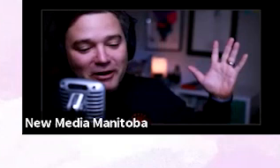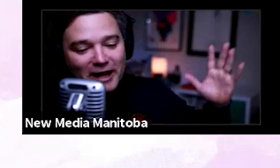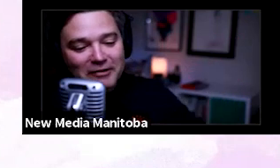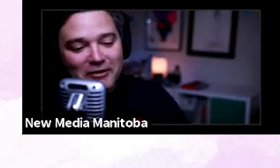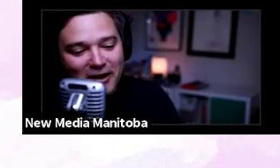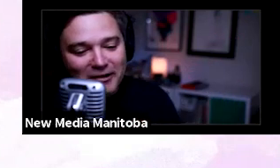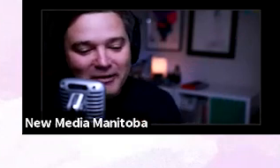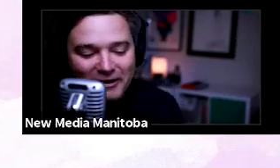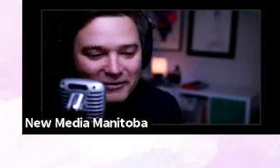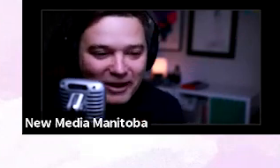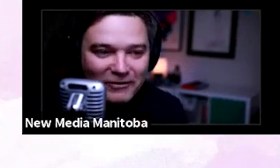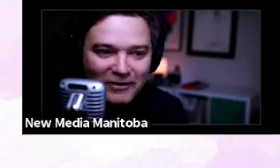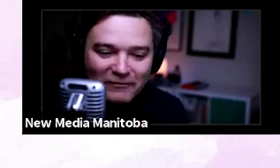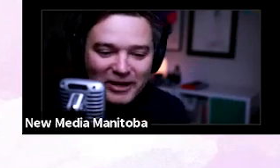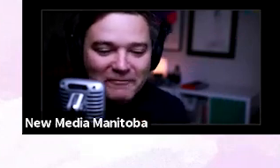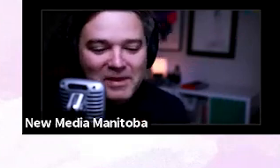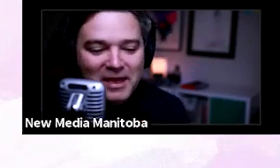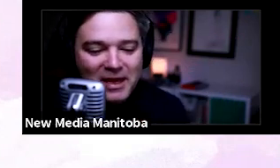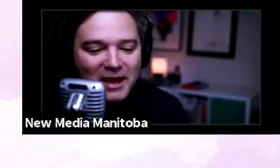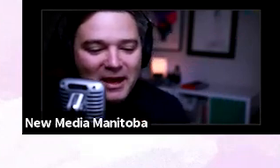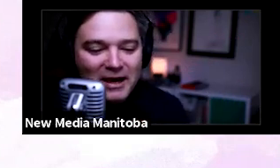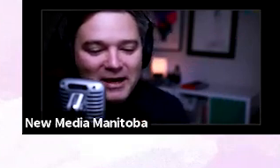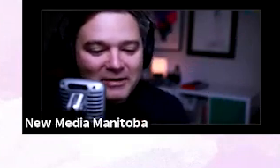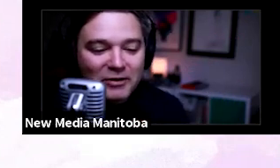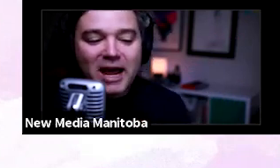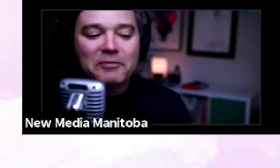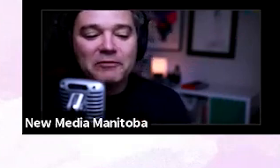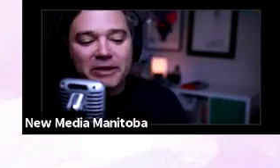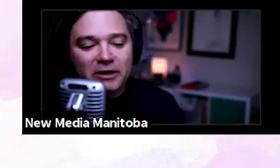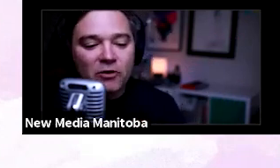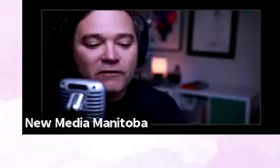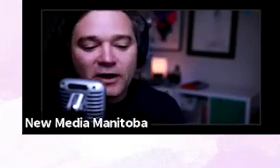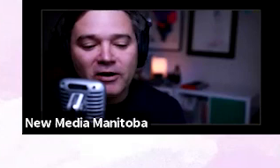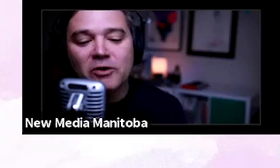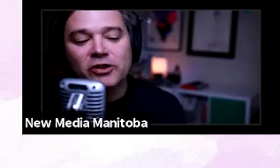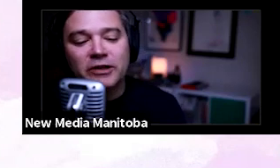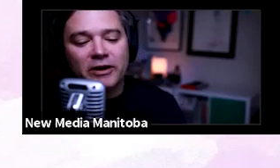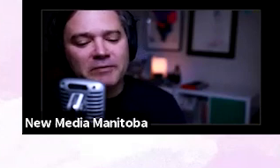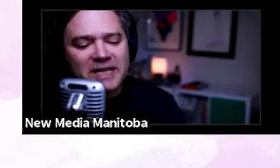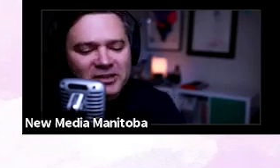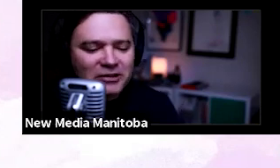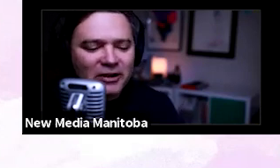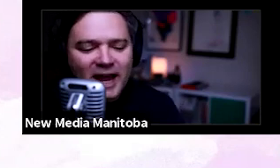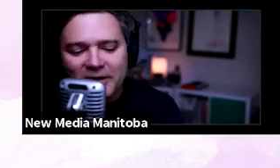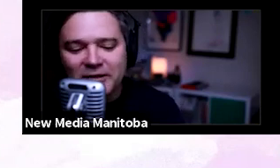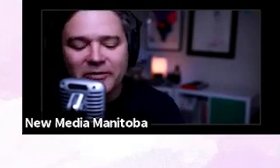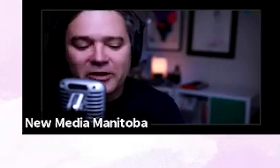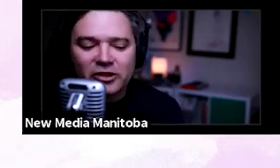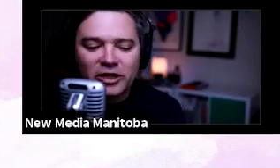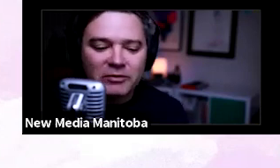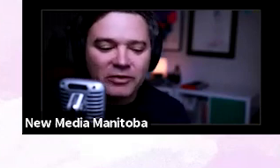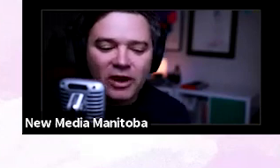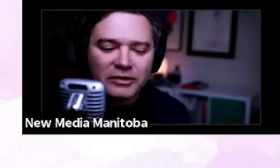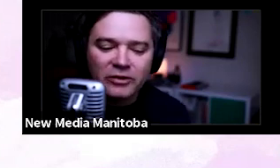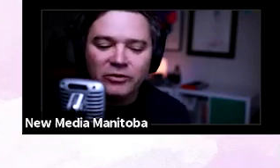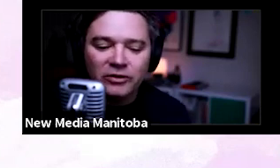all of that. It's all gone. So I feel very free. So what happens when we let go of our emotions, our expectations, our habits, our relationships,